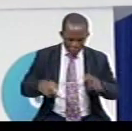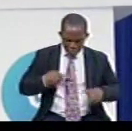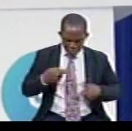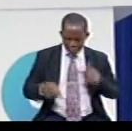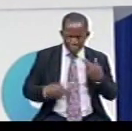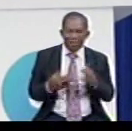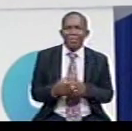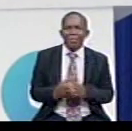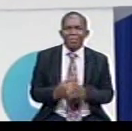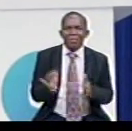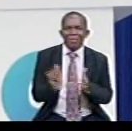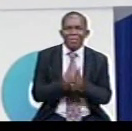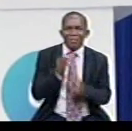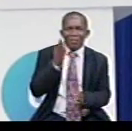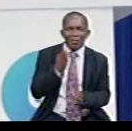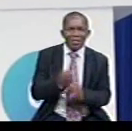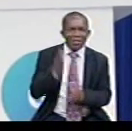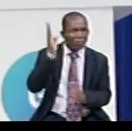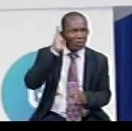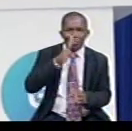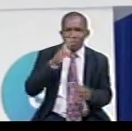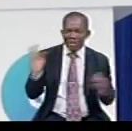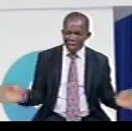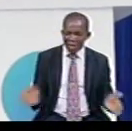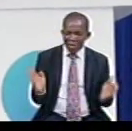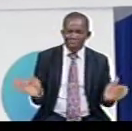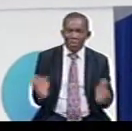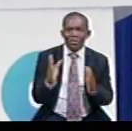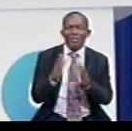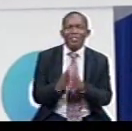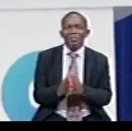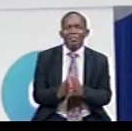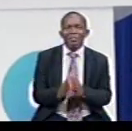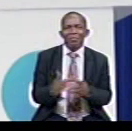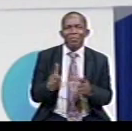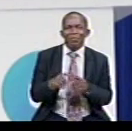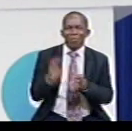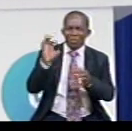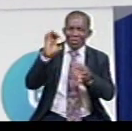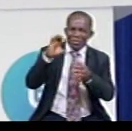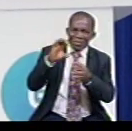that your faith will be strengthened to tap your miracle,